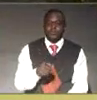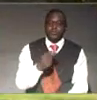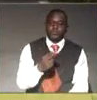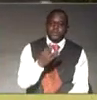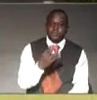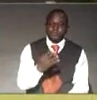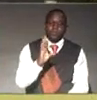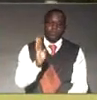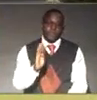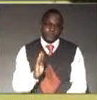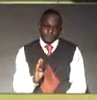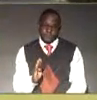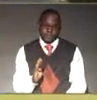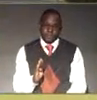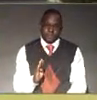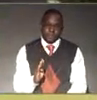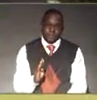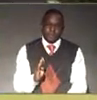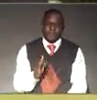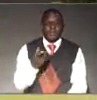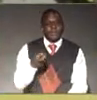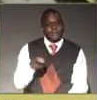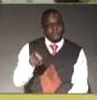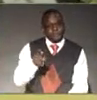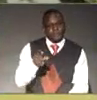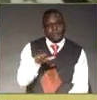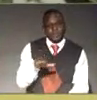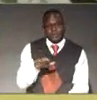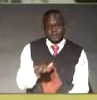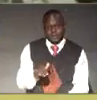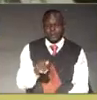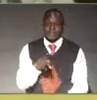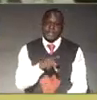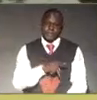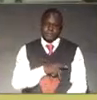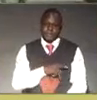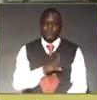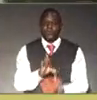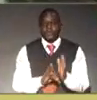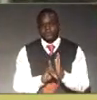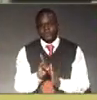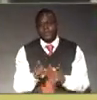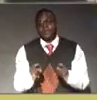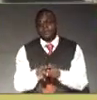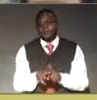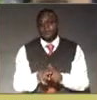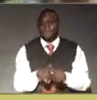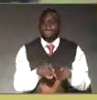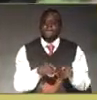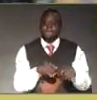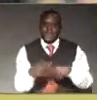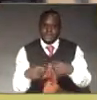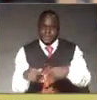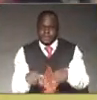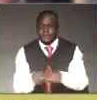24 billion, mainly increasing in the area of capital development and also maintenance. There